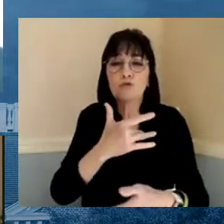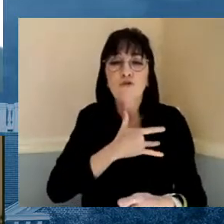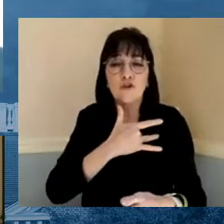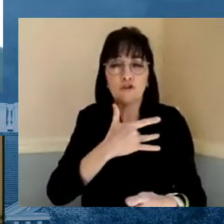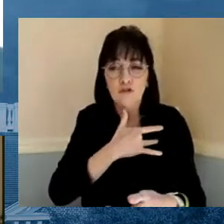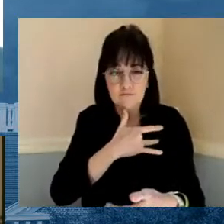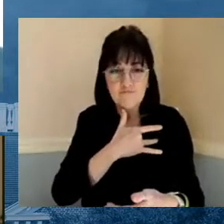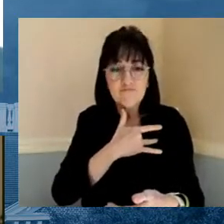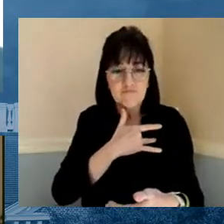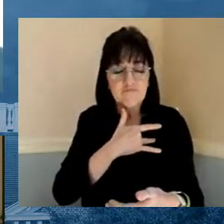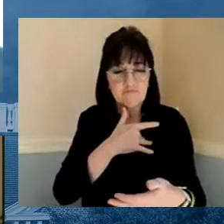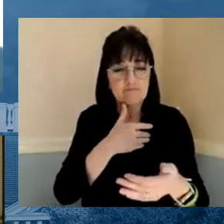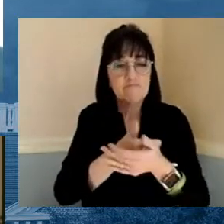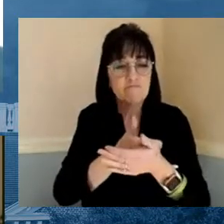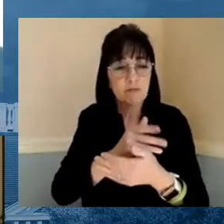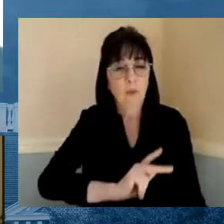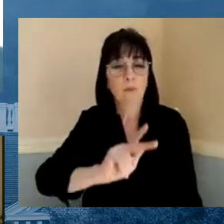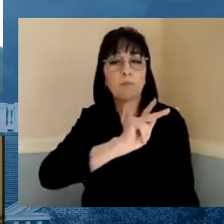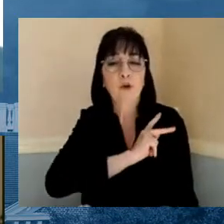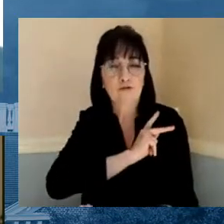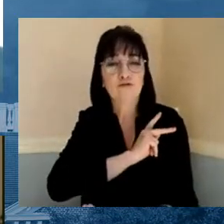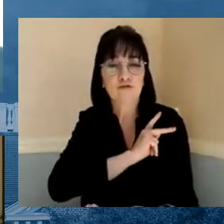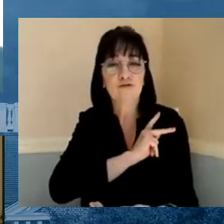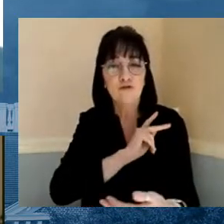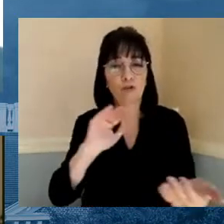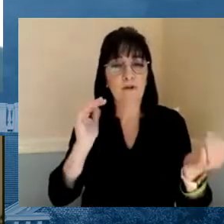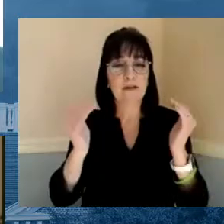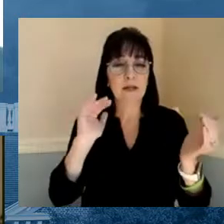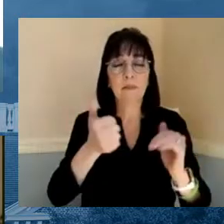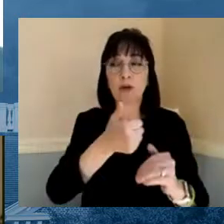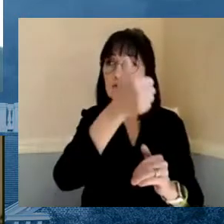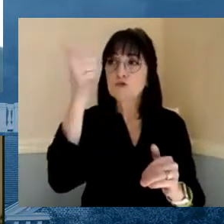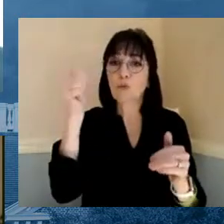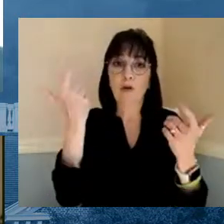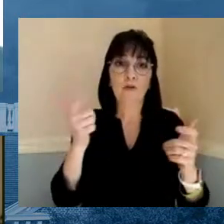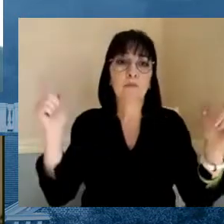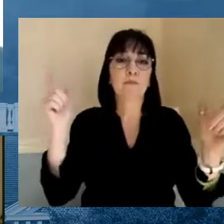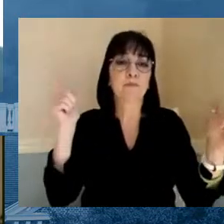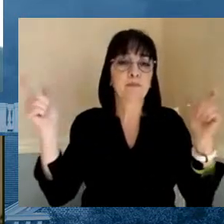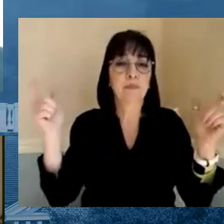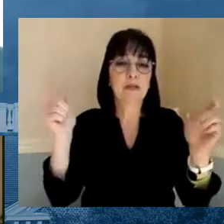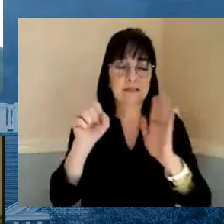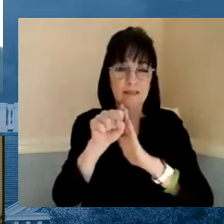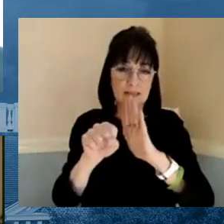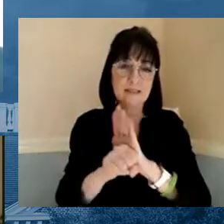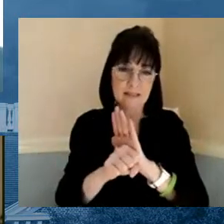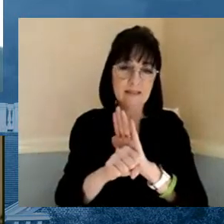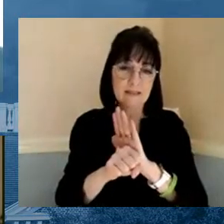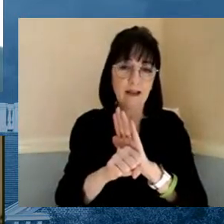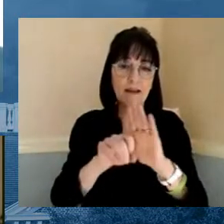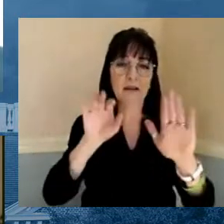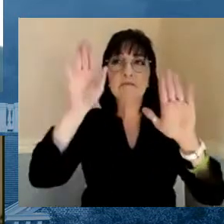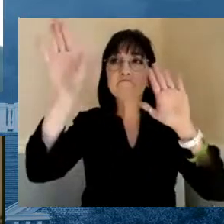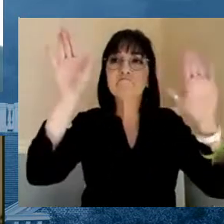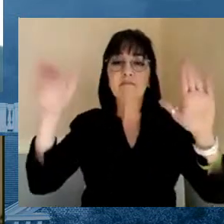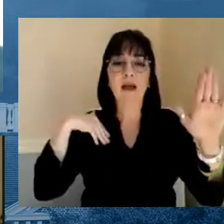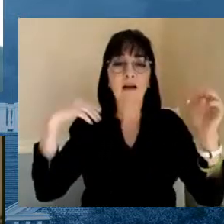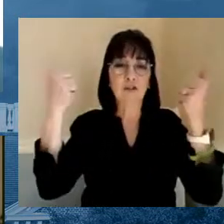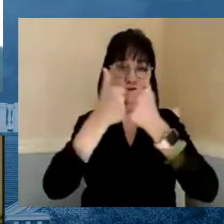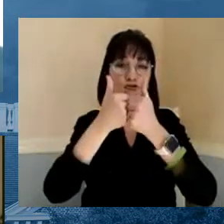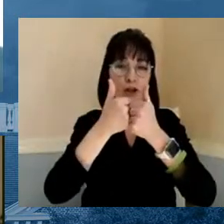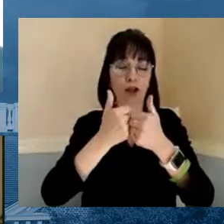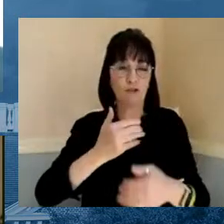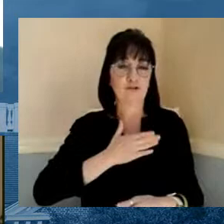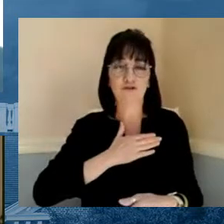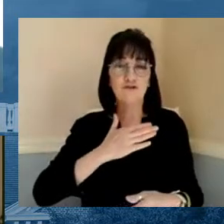more so than the larger states that with the incredible numbers and challenges that they have. And so when